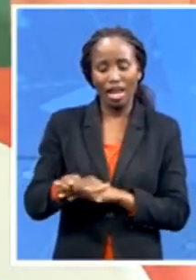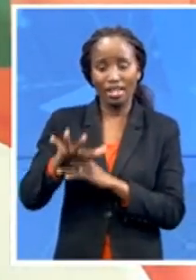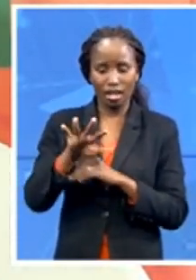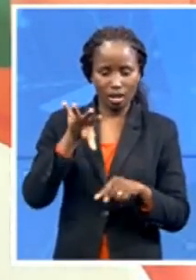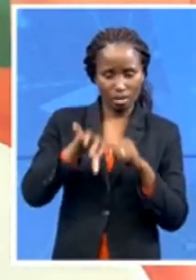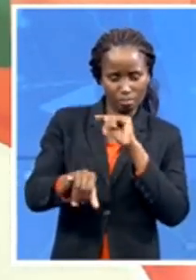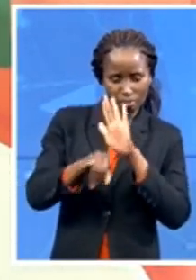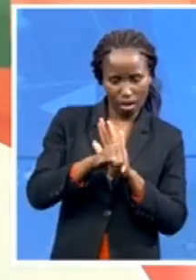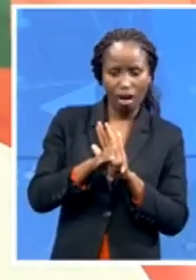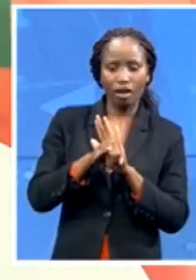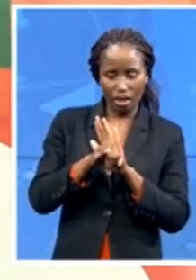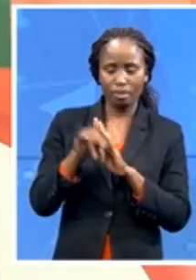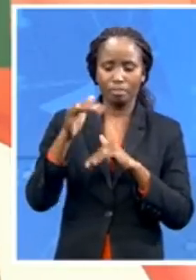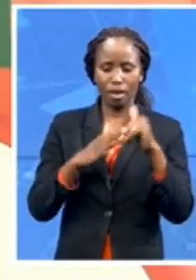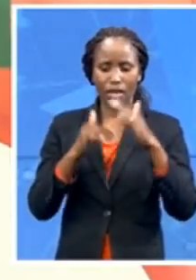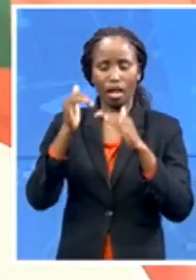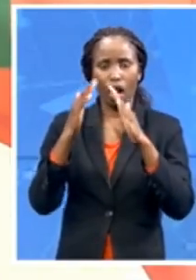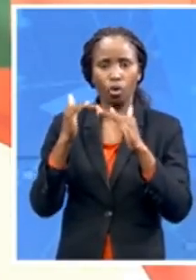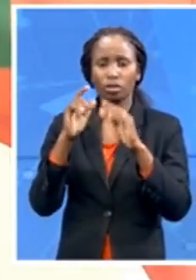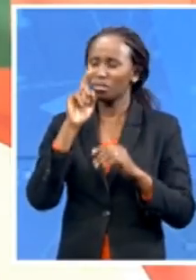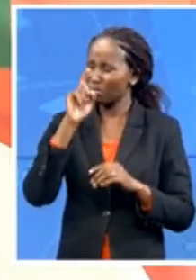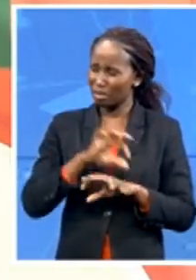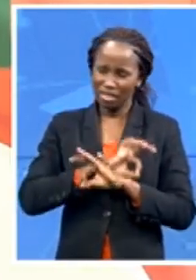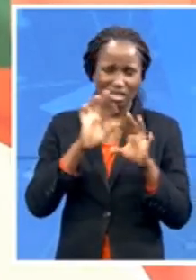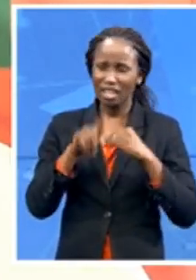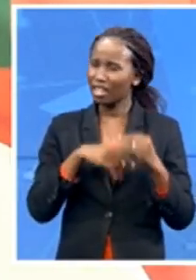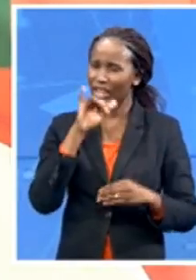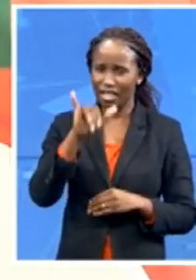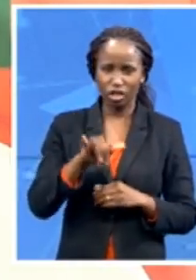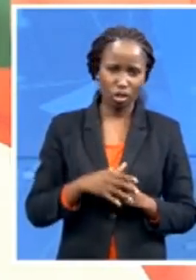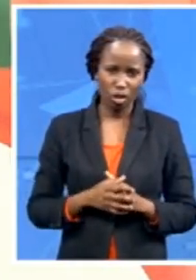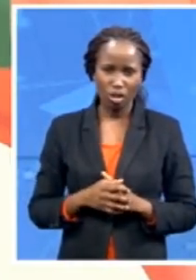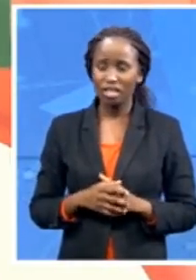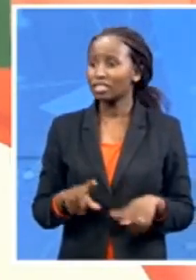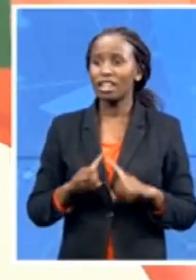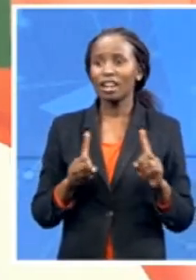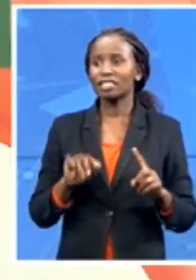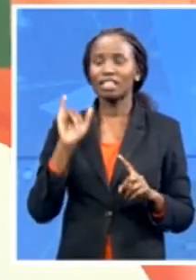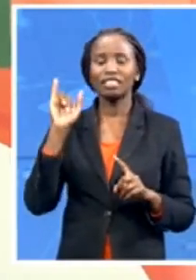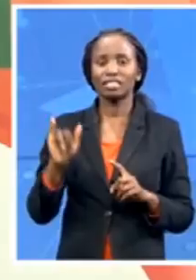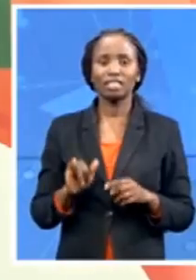clear ngale nto, ningatshiselwa imizi yenu ningoceba.